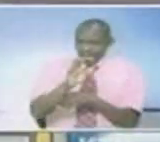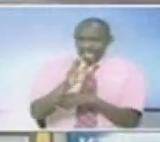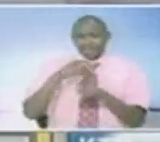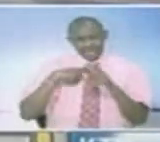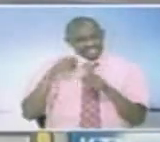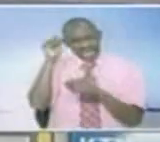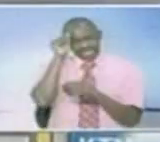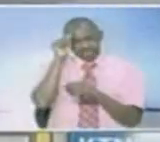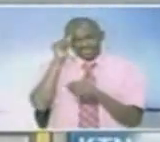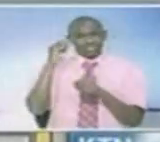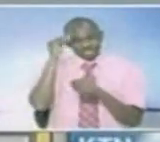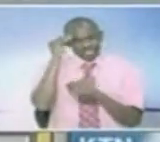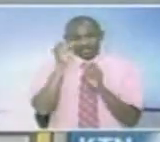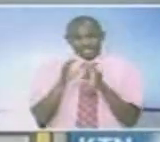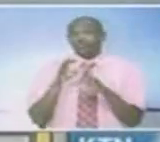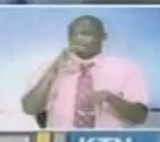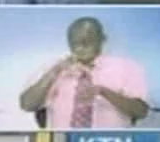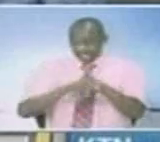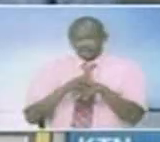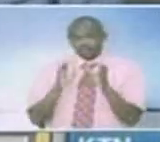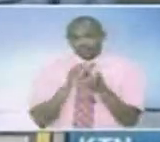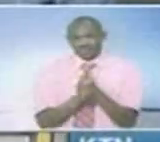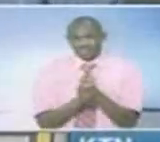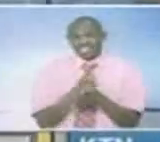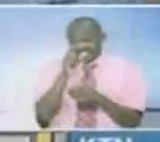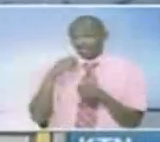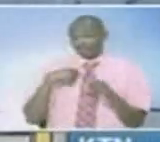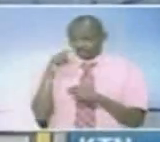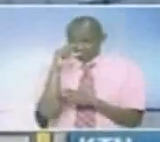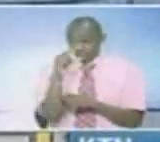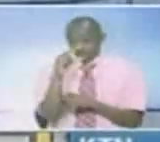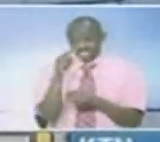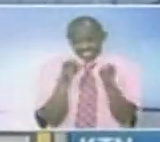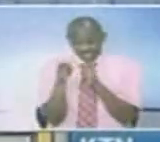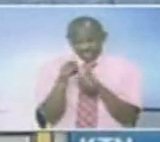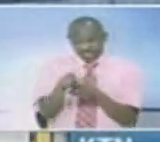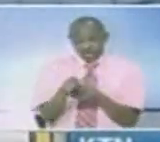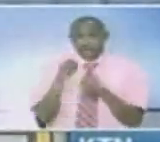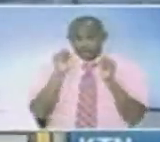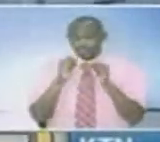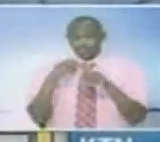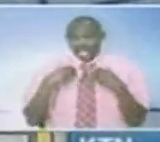than academics, that is yet to get its charter. It's now the small transmitter.